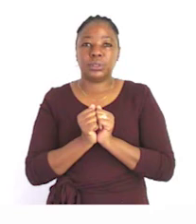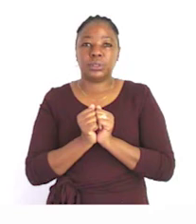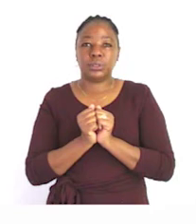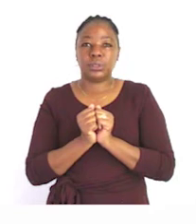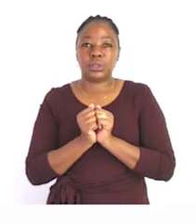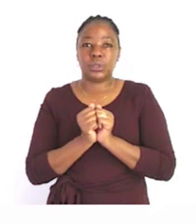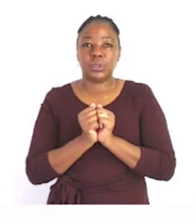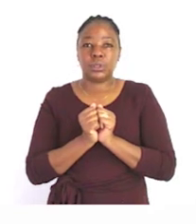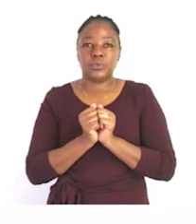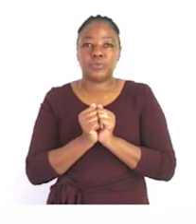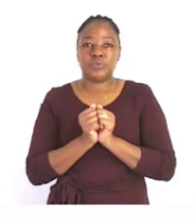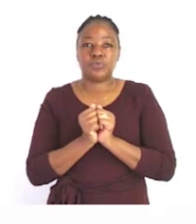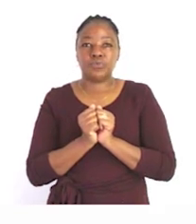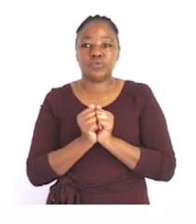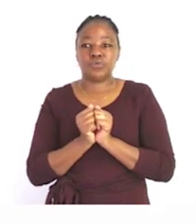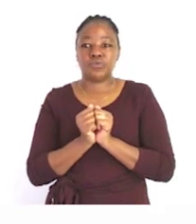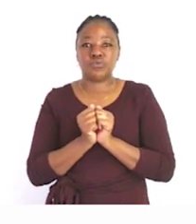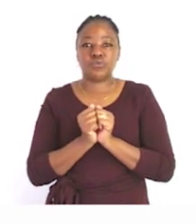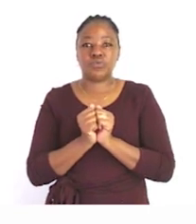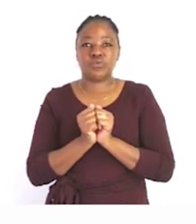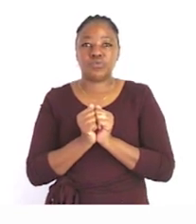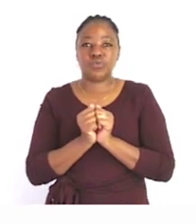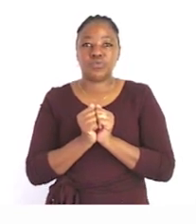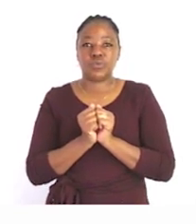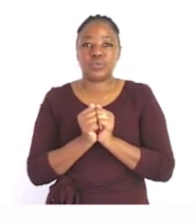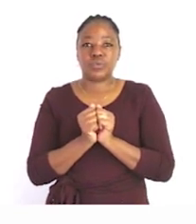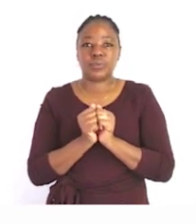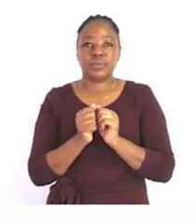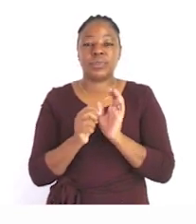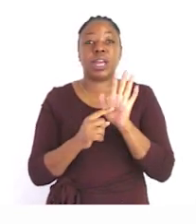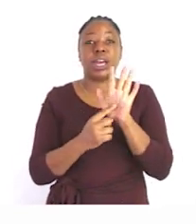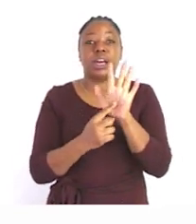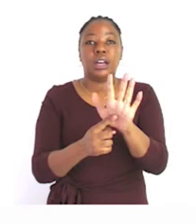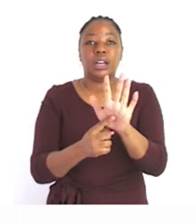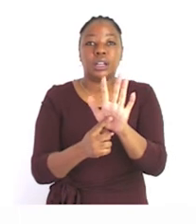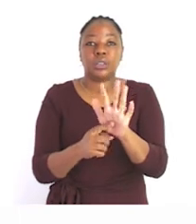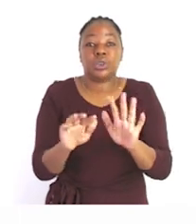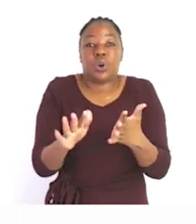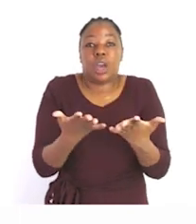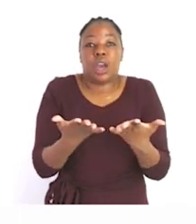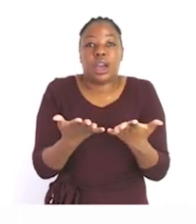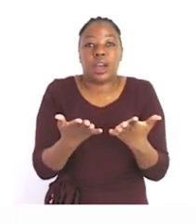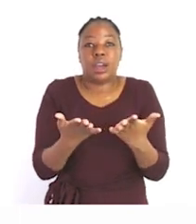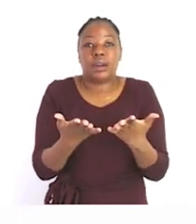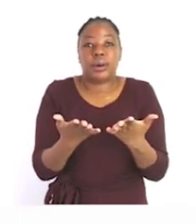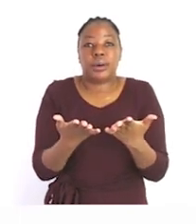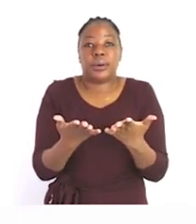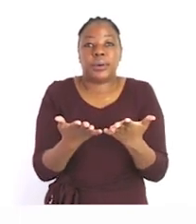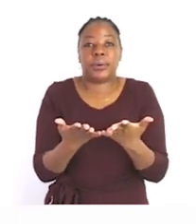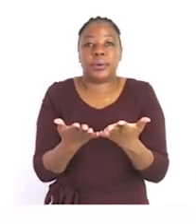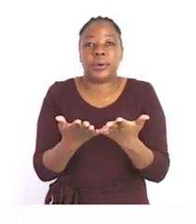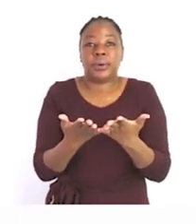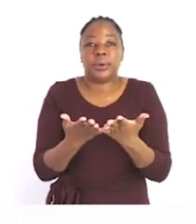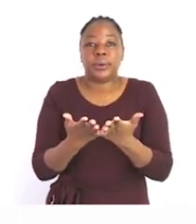straightforward, but I will show you in an example on the board how we can borrow from